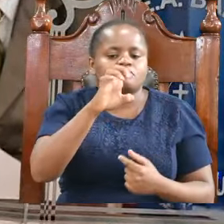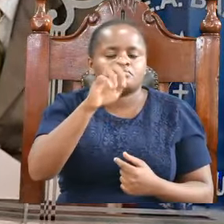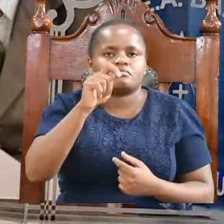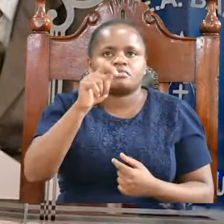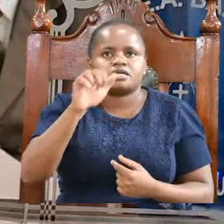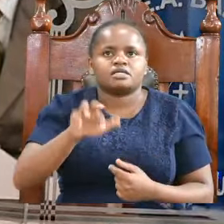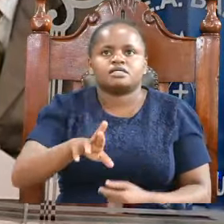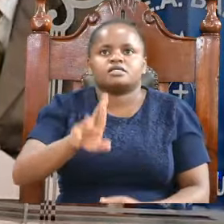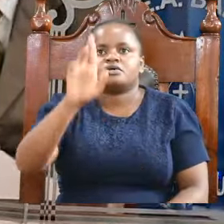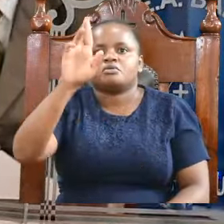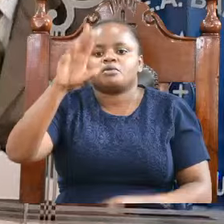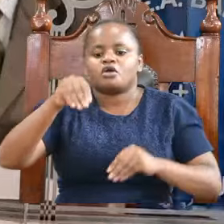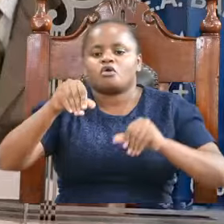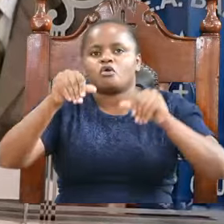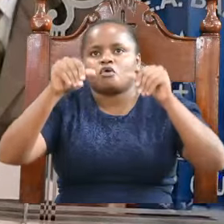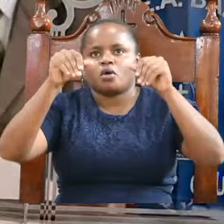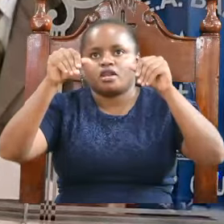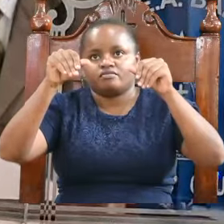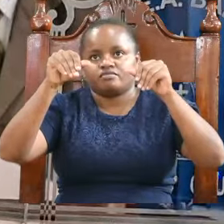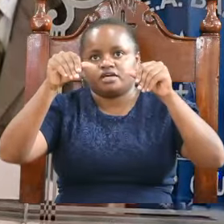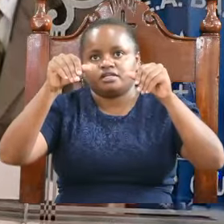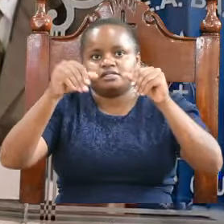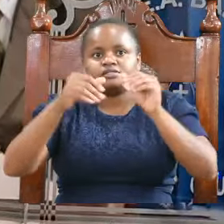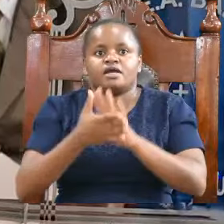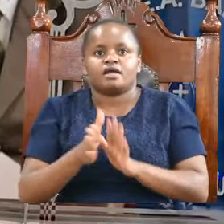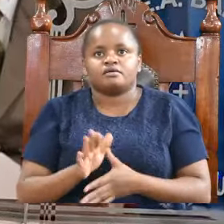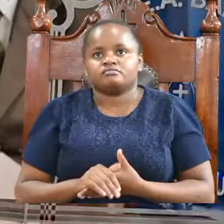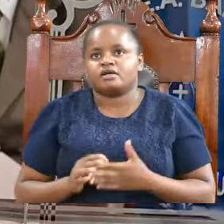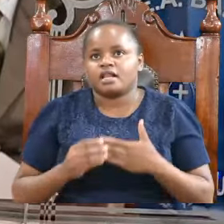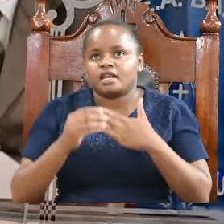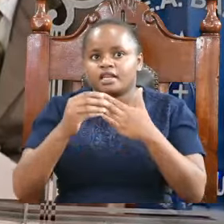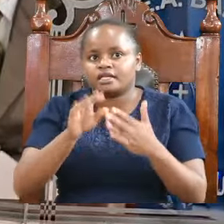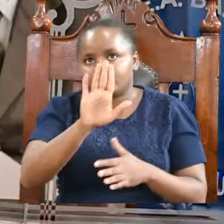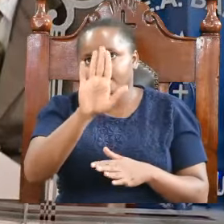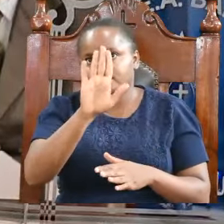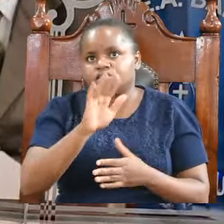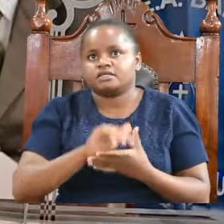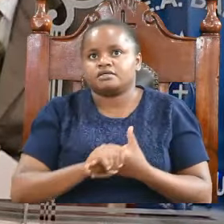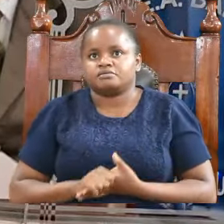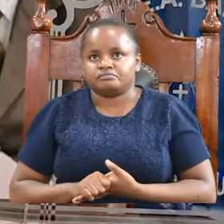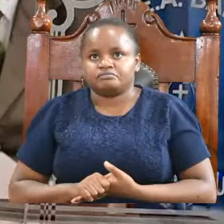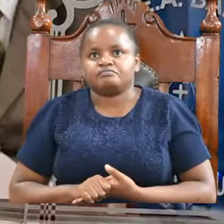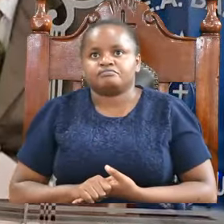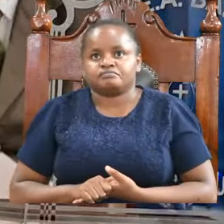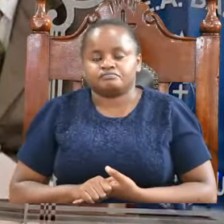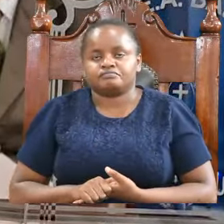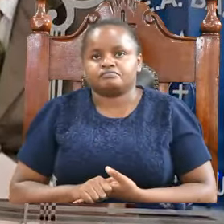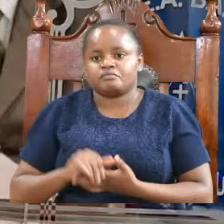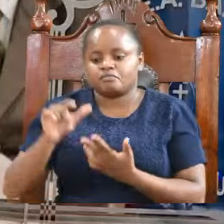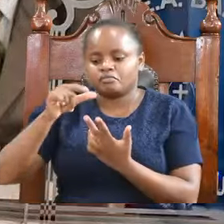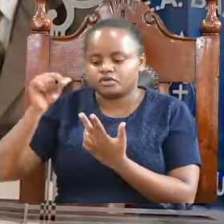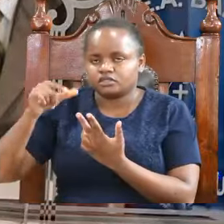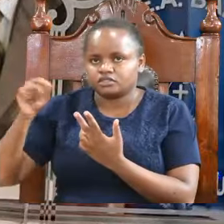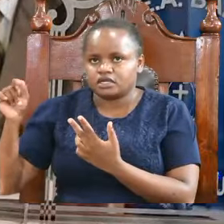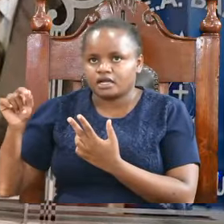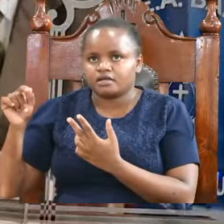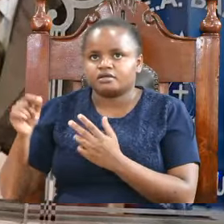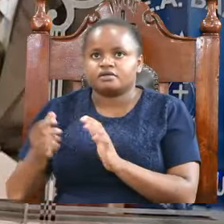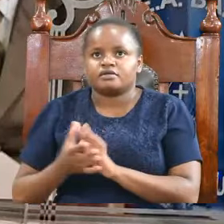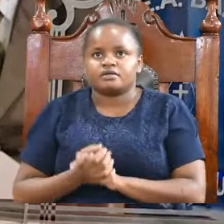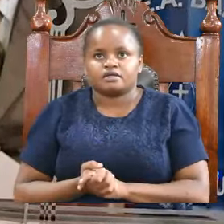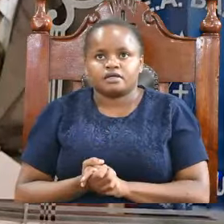Kariuki to be qualified for the oversight of its congregation, and has resolved to induct him into the church on Sunday,